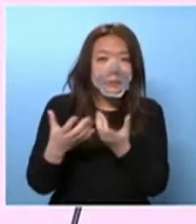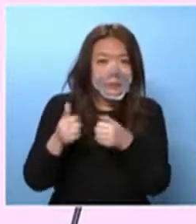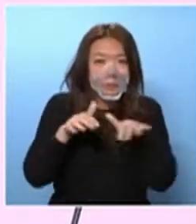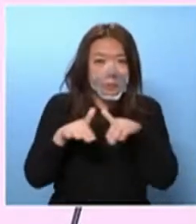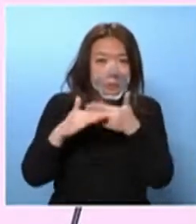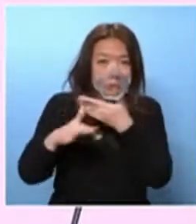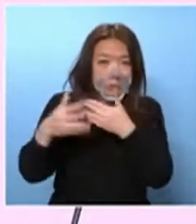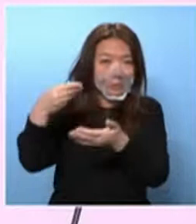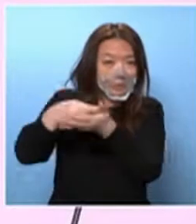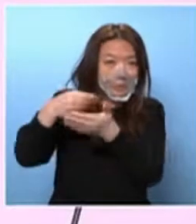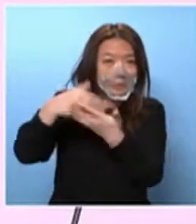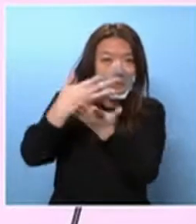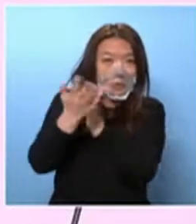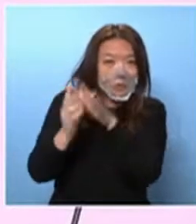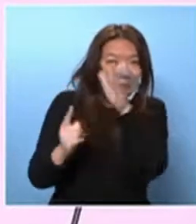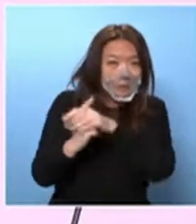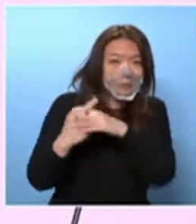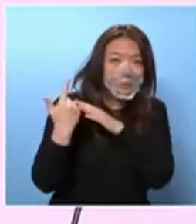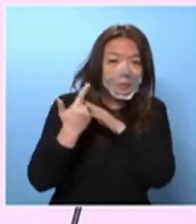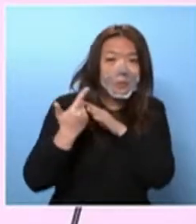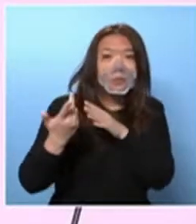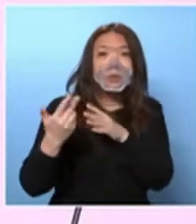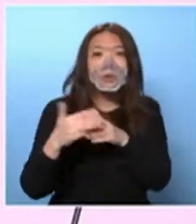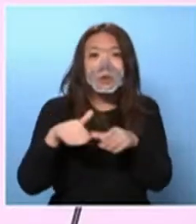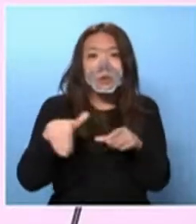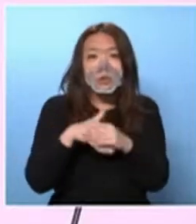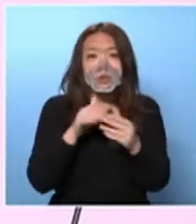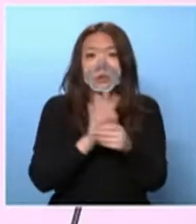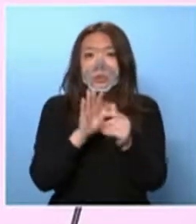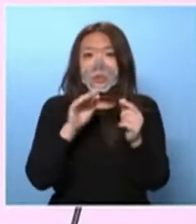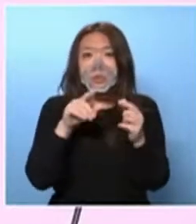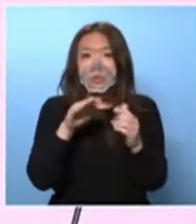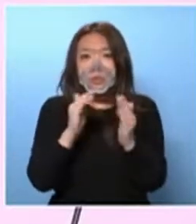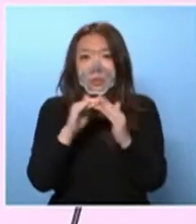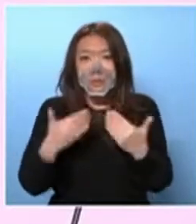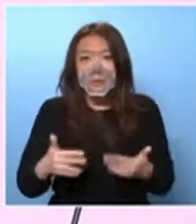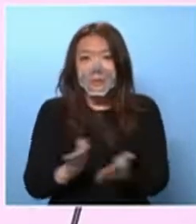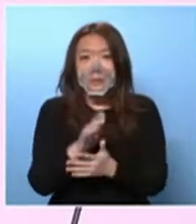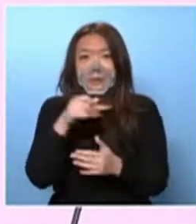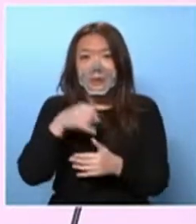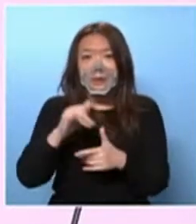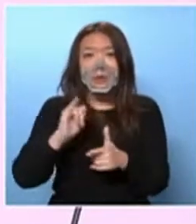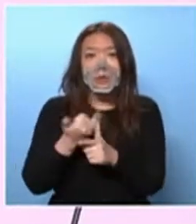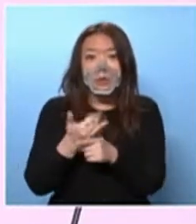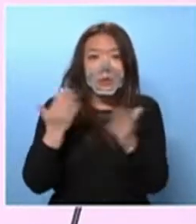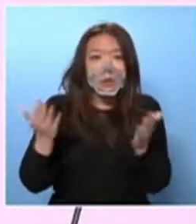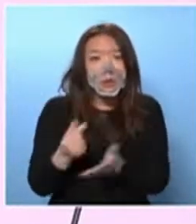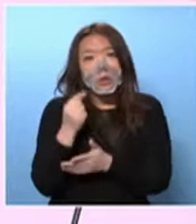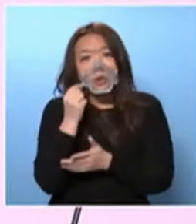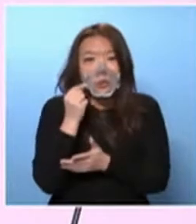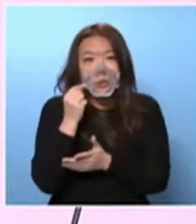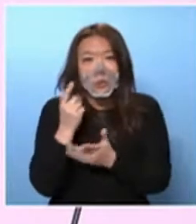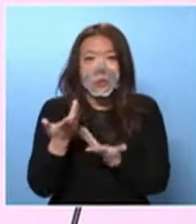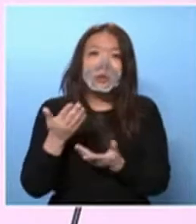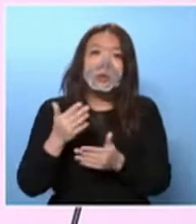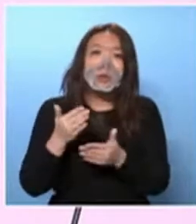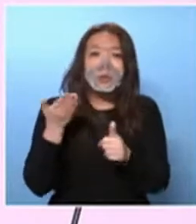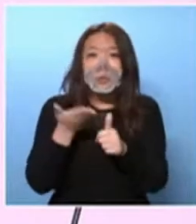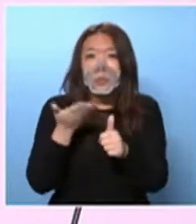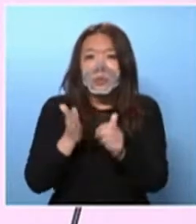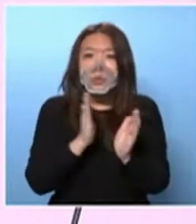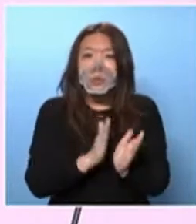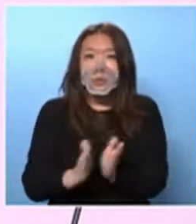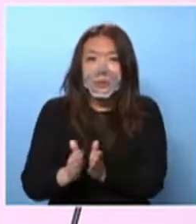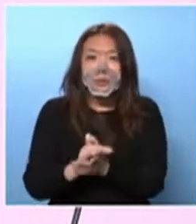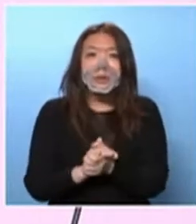In addition, to encourage exporters to take larger orders from overseas buyers, the ECIC will introduce the flexible